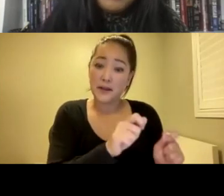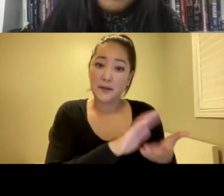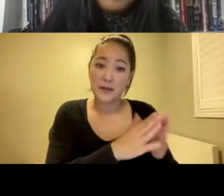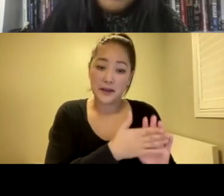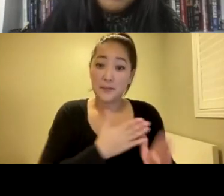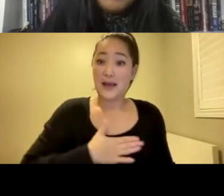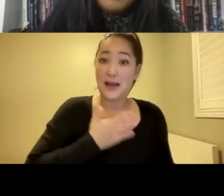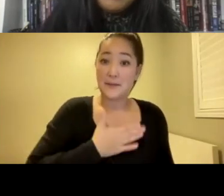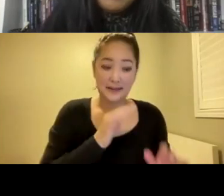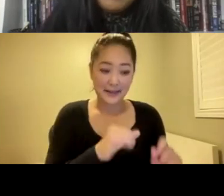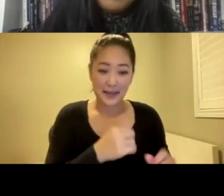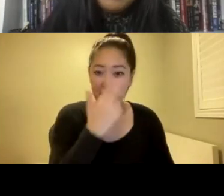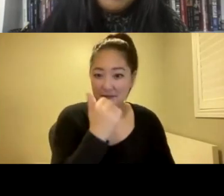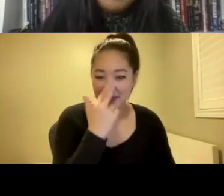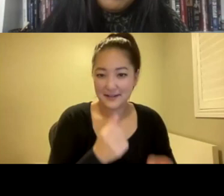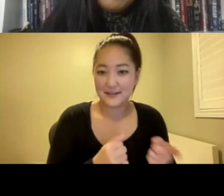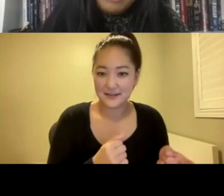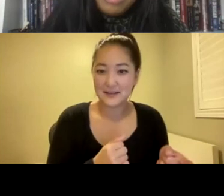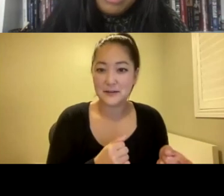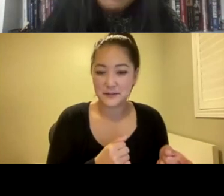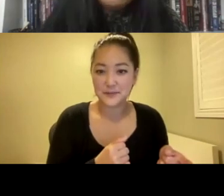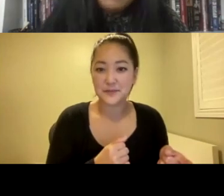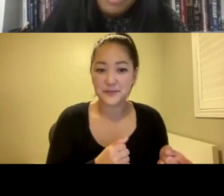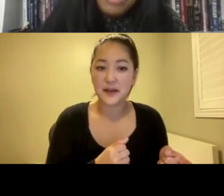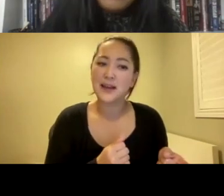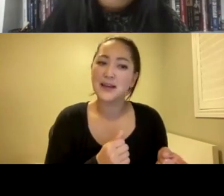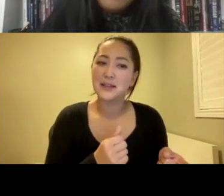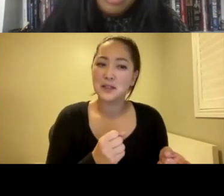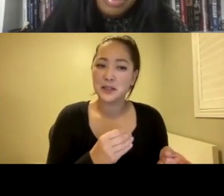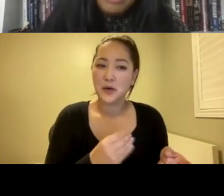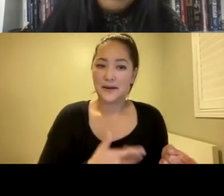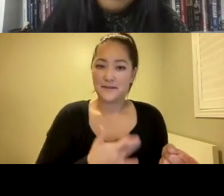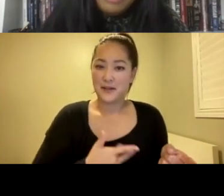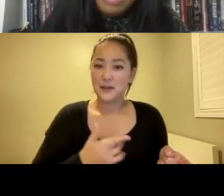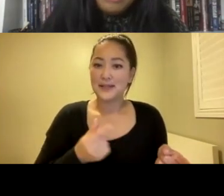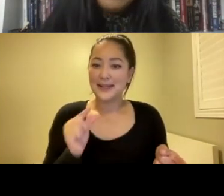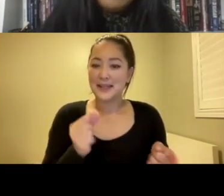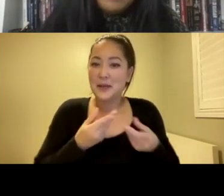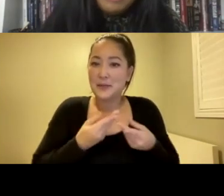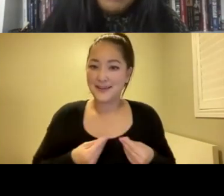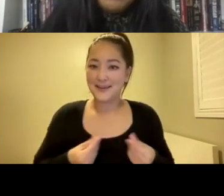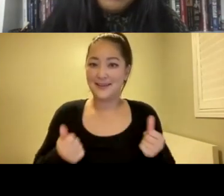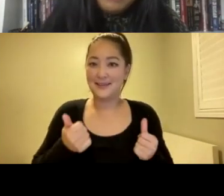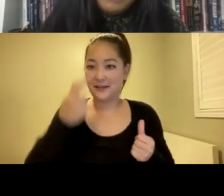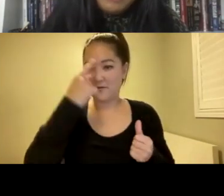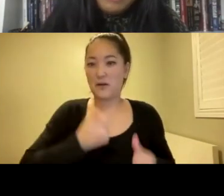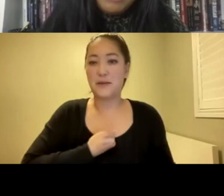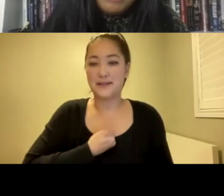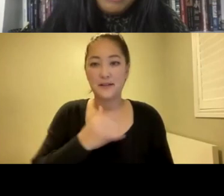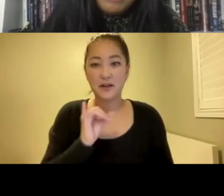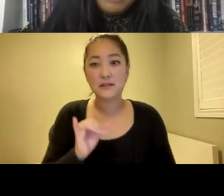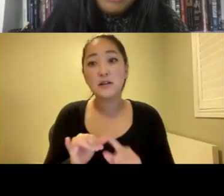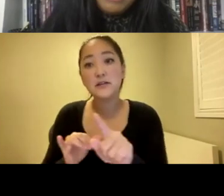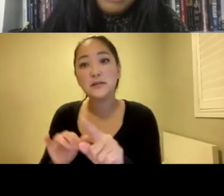of kind of shedding and healing for me too. So, you know, I think that whenever I